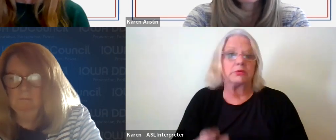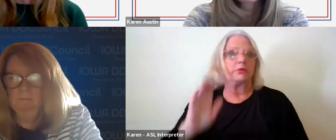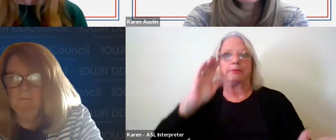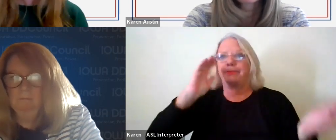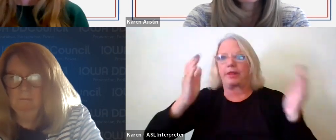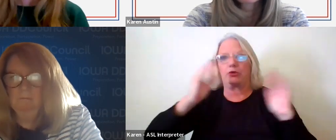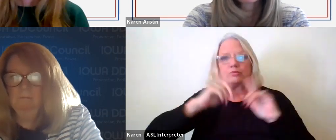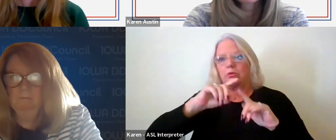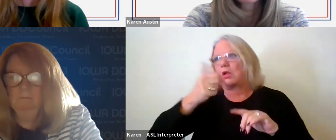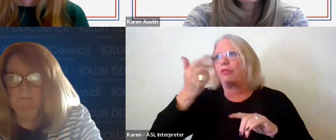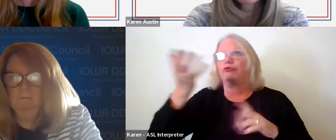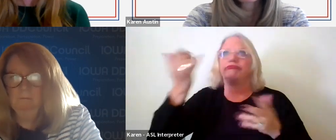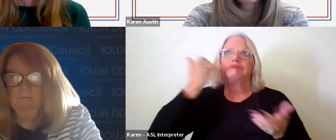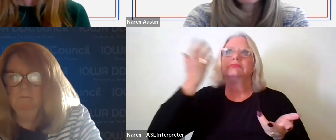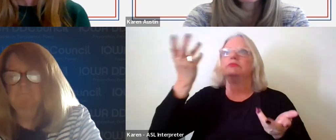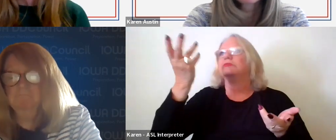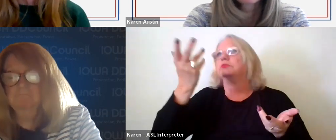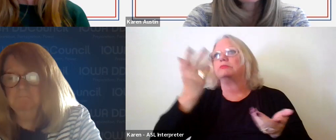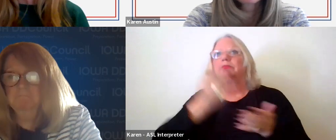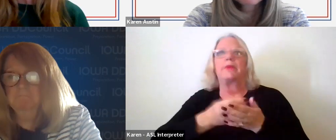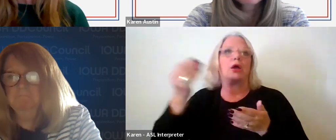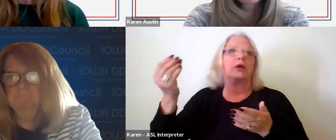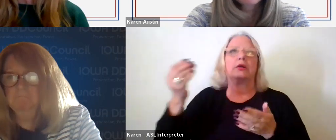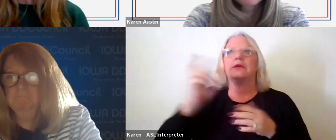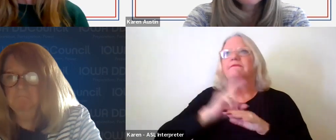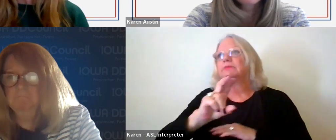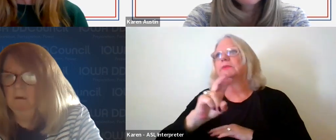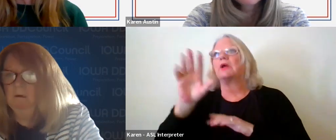purchase the investment options on your own.